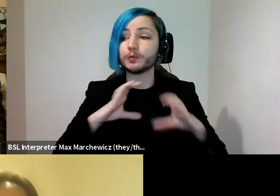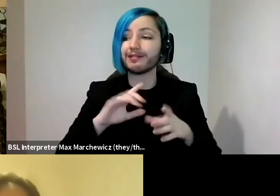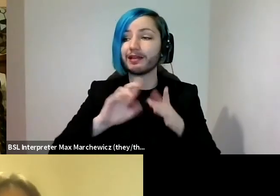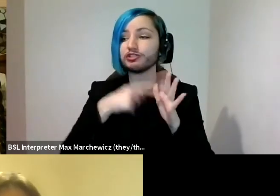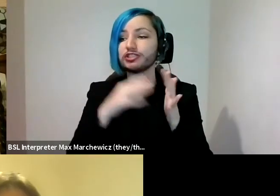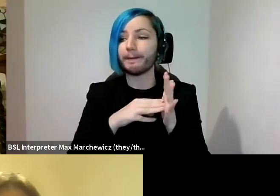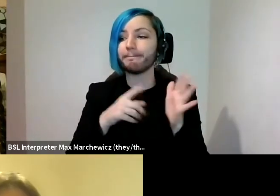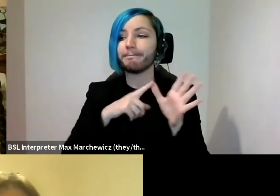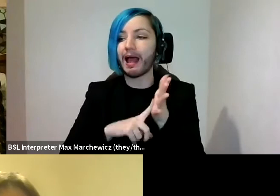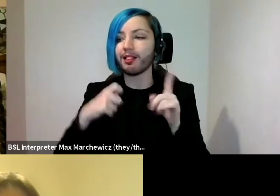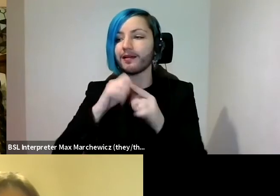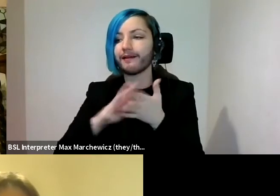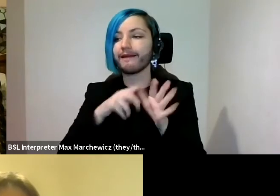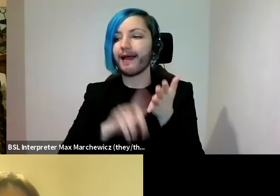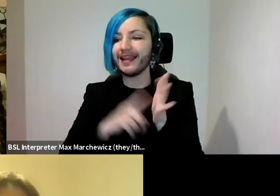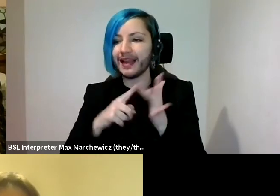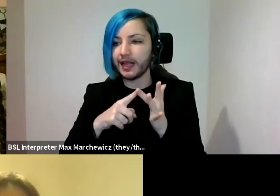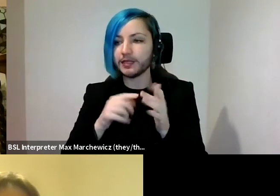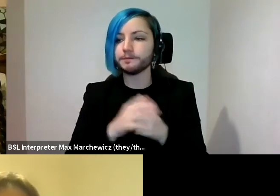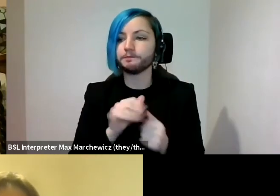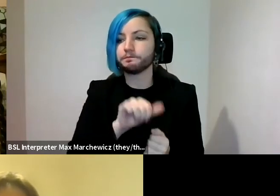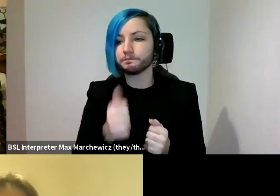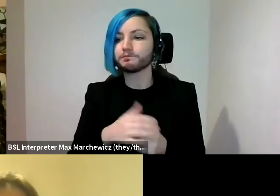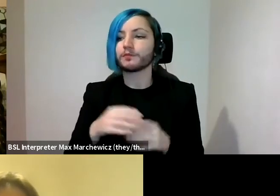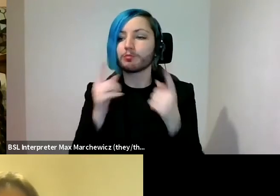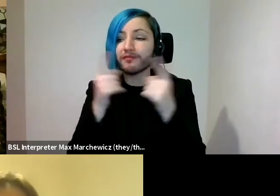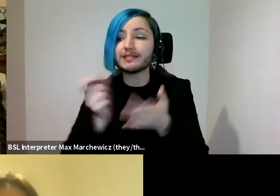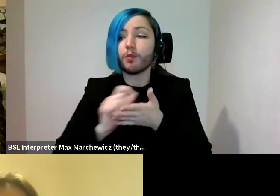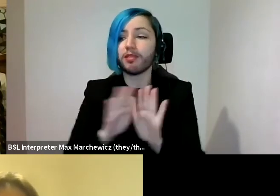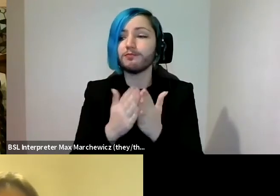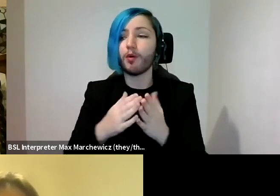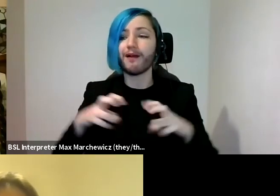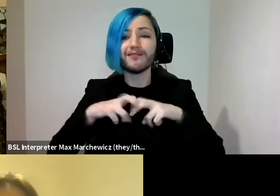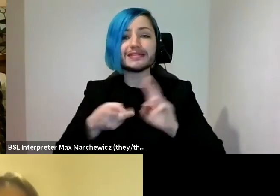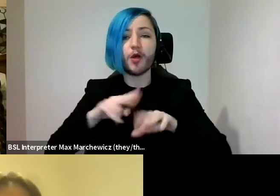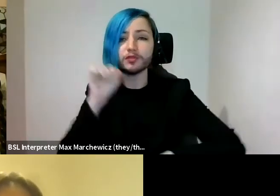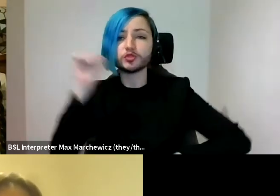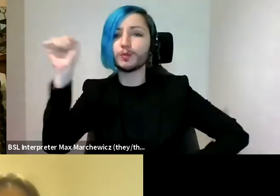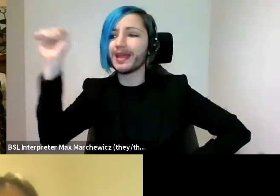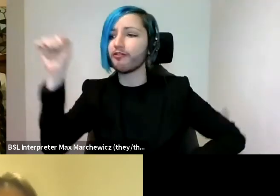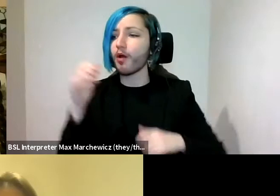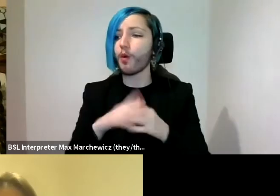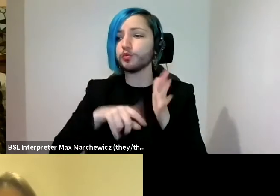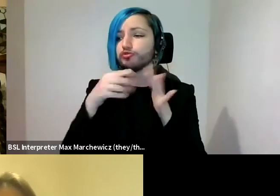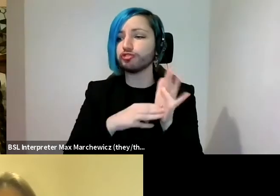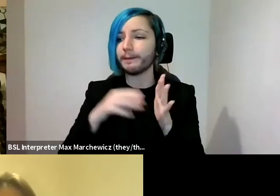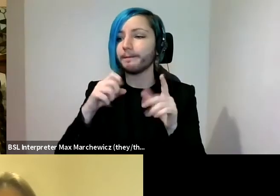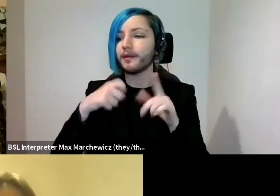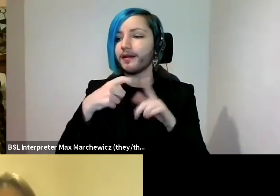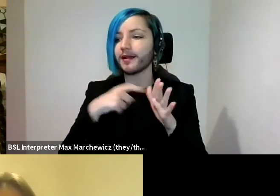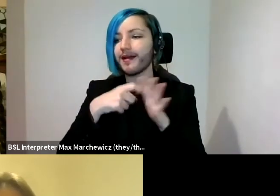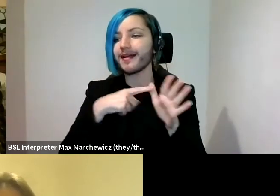The Physics of Superheroes, Jim Kakalios, writer, comedian and broadcaster Tamandra